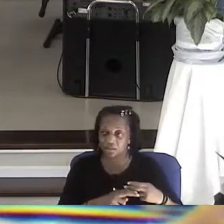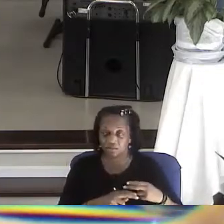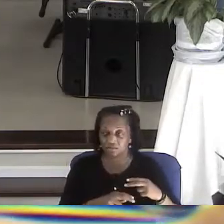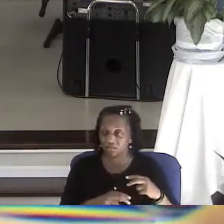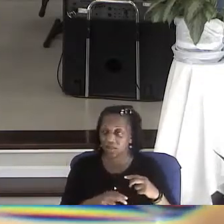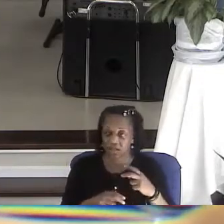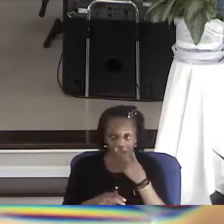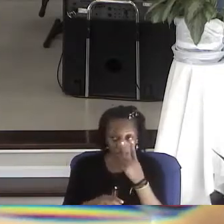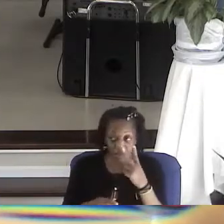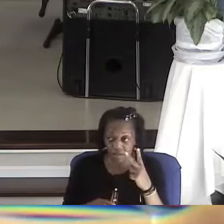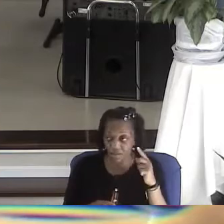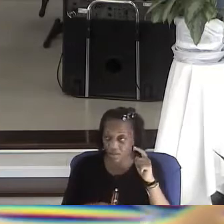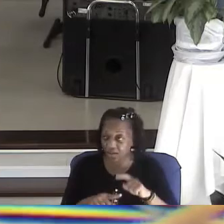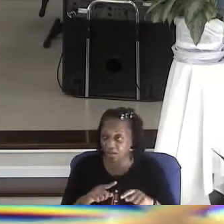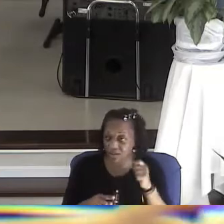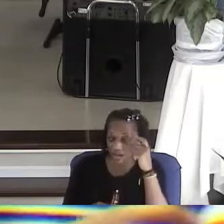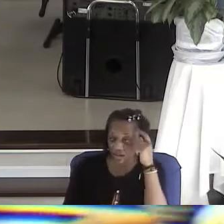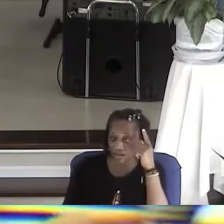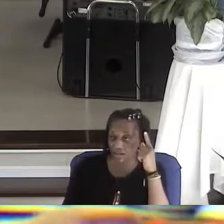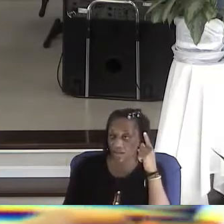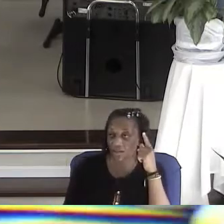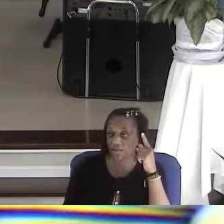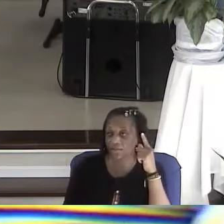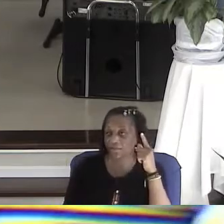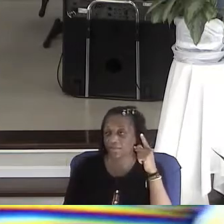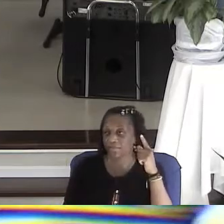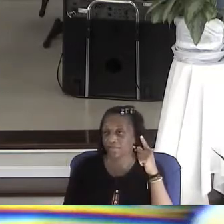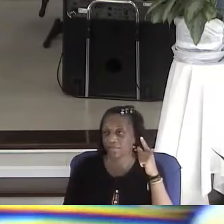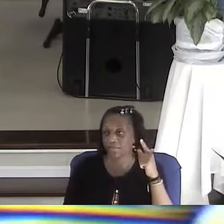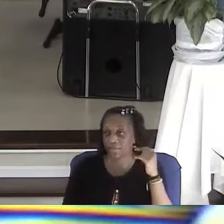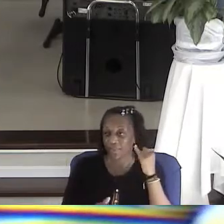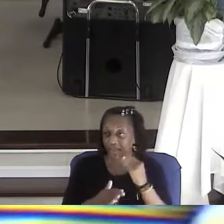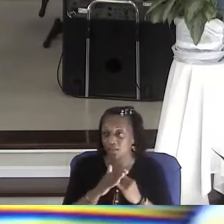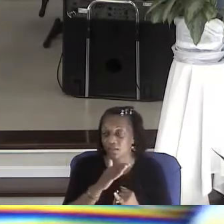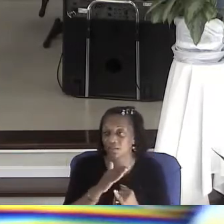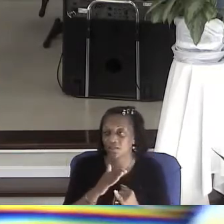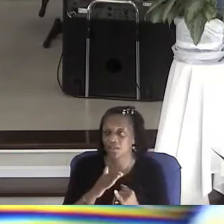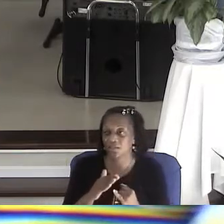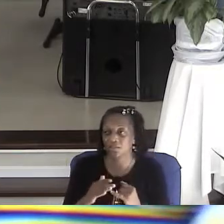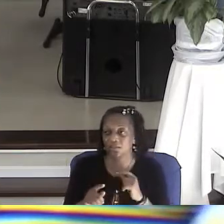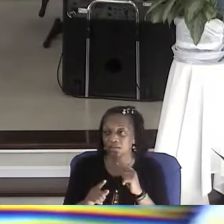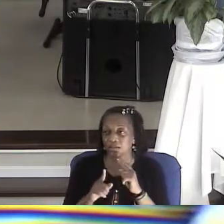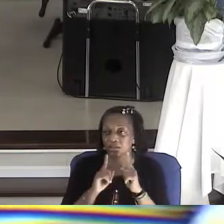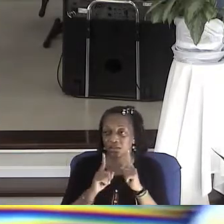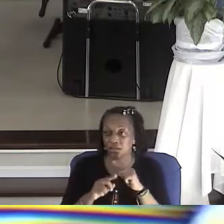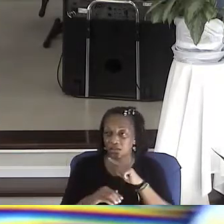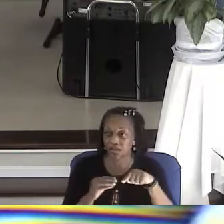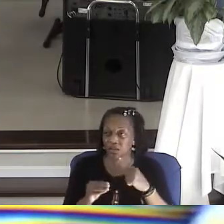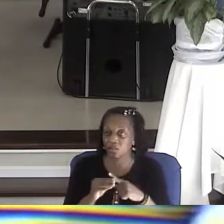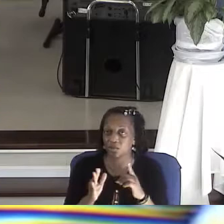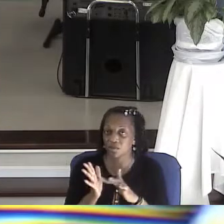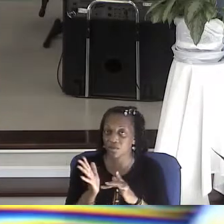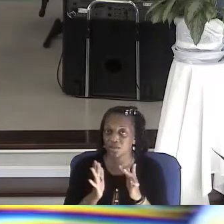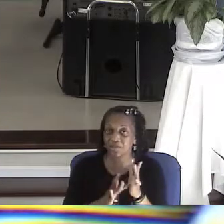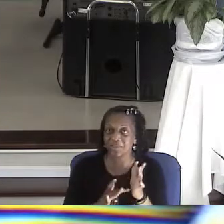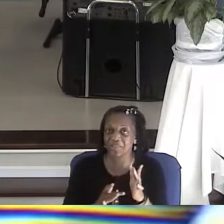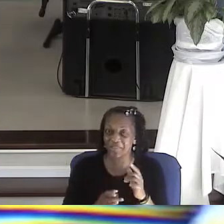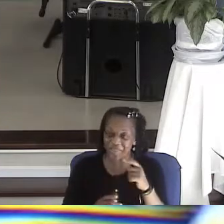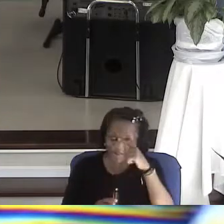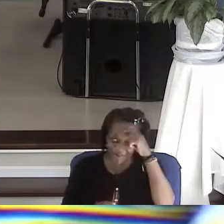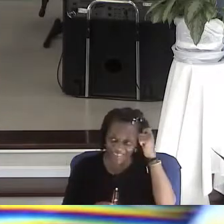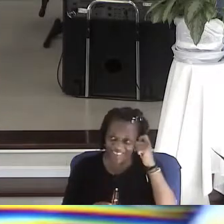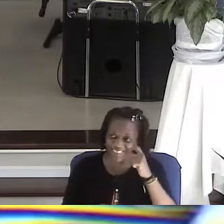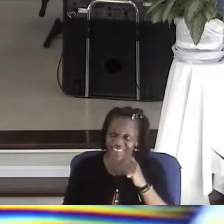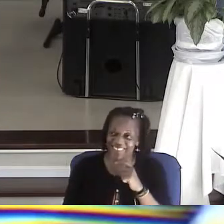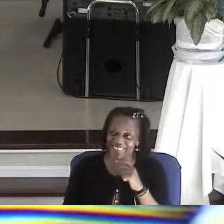cannot turn to me and have me heal them." Isaiah was referring to Jesus when he said this, because he saw the future and